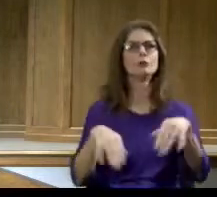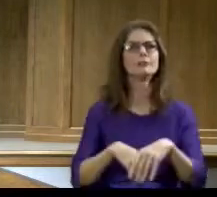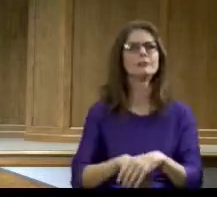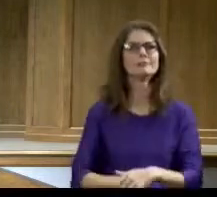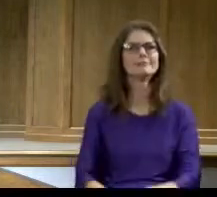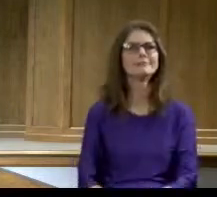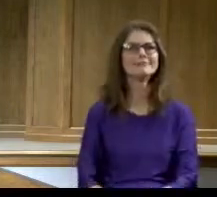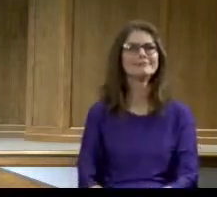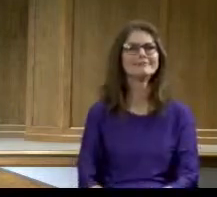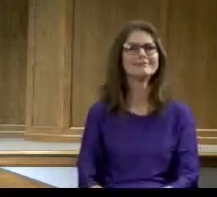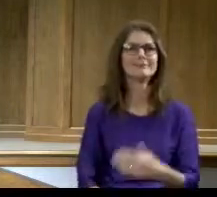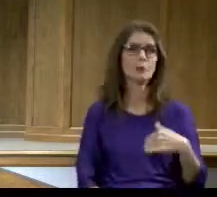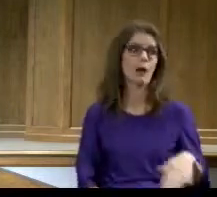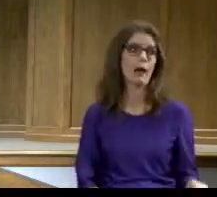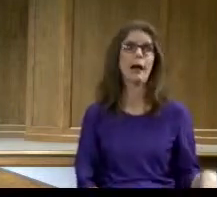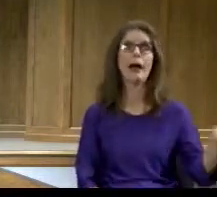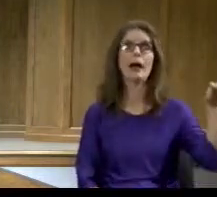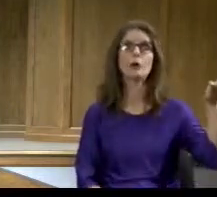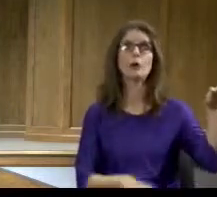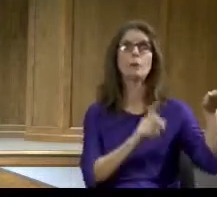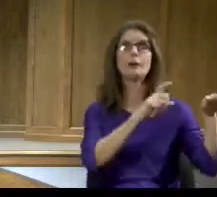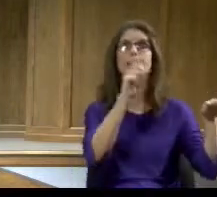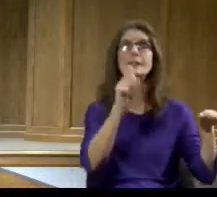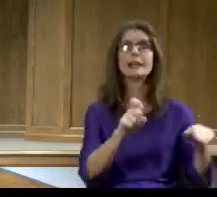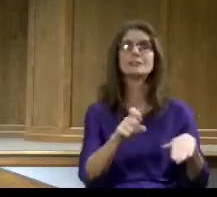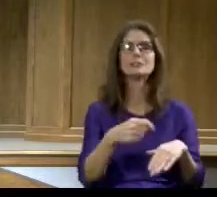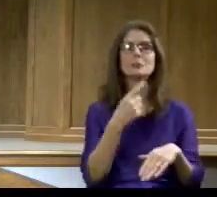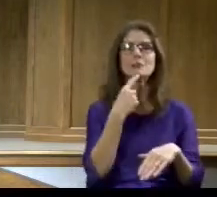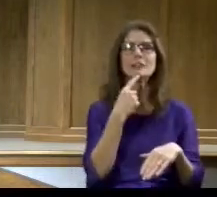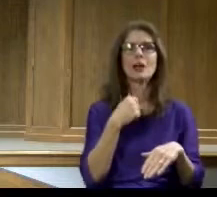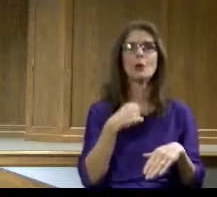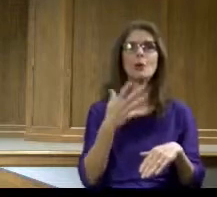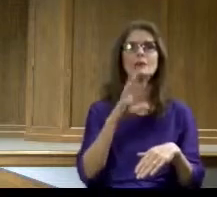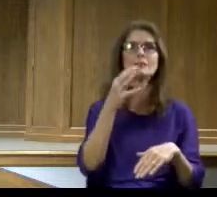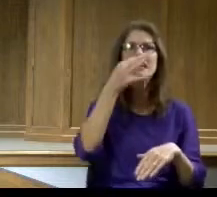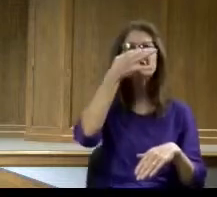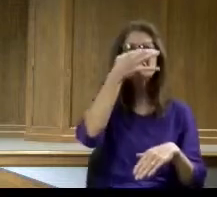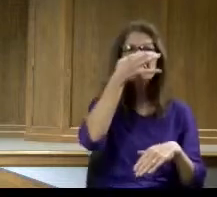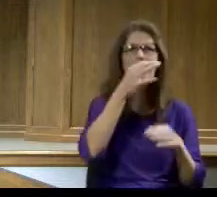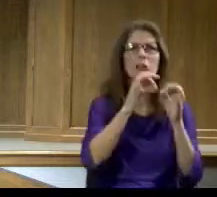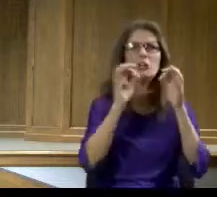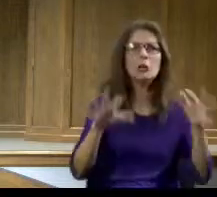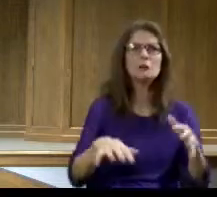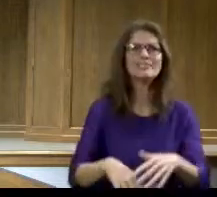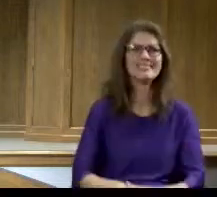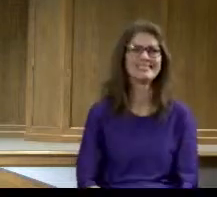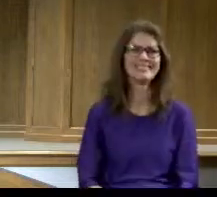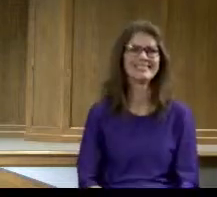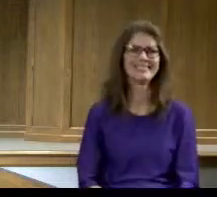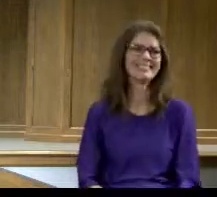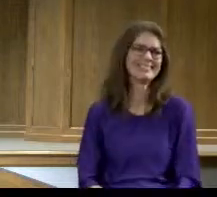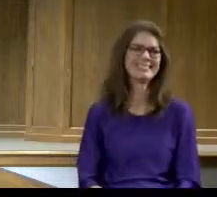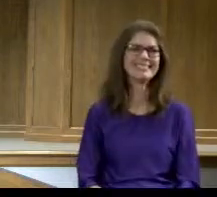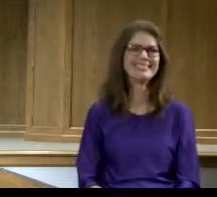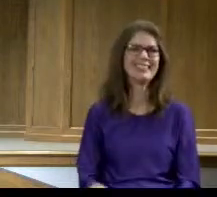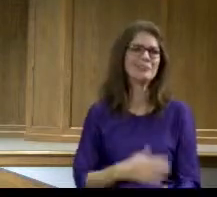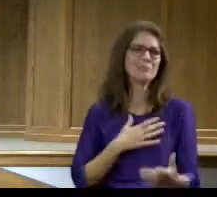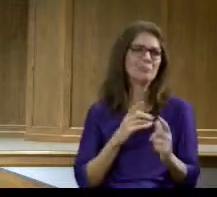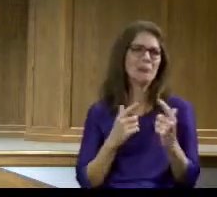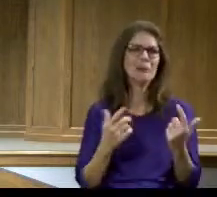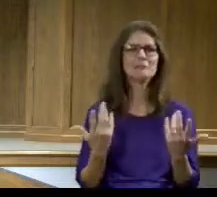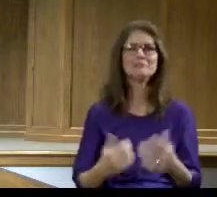Or I grew up in Texas, we'd say, what's the stinking use? What is the use? I mean, why try?